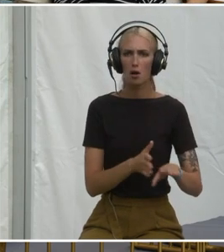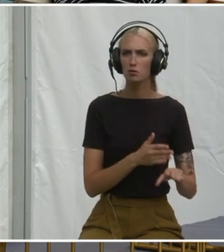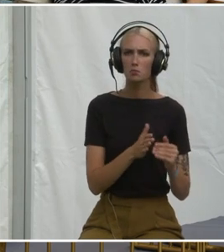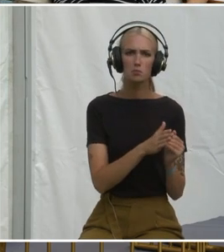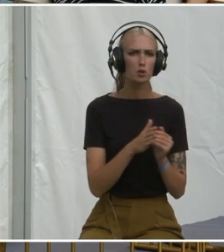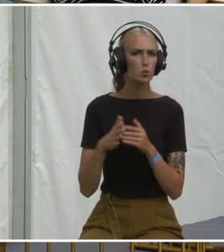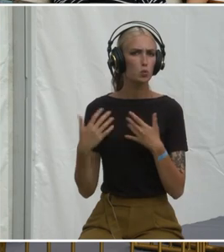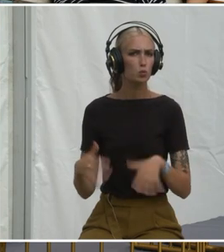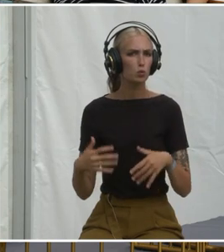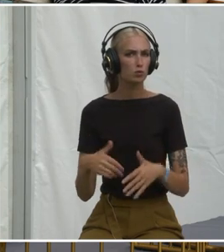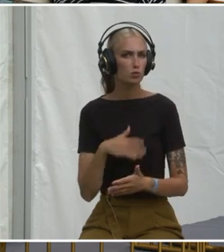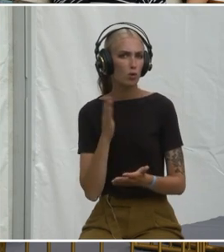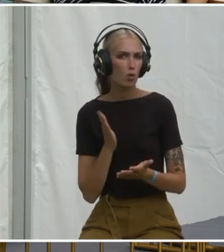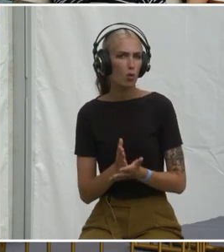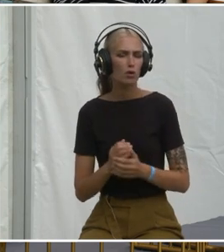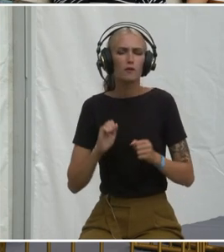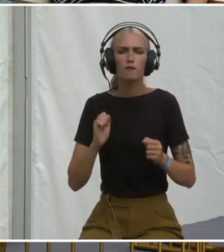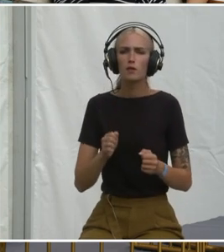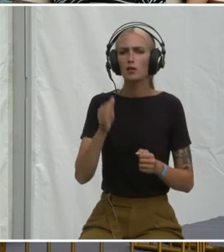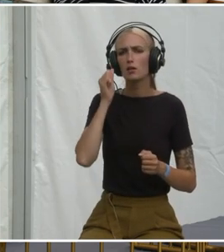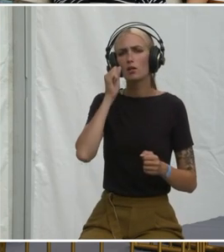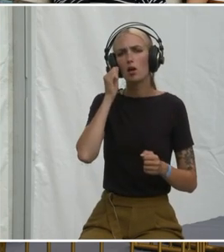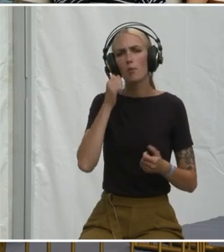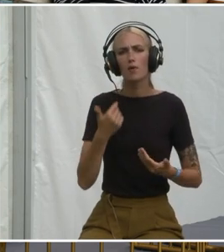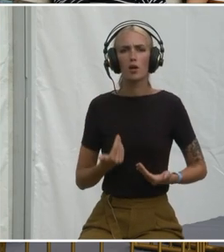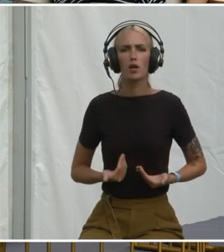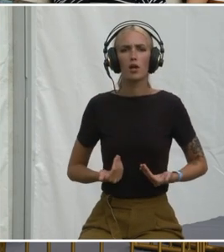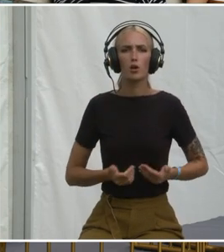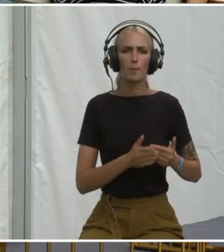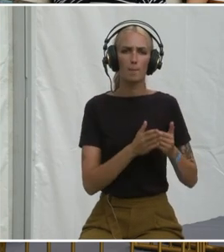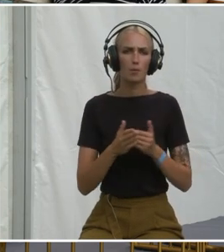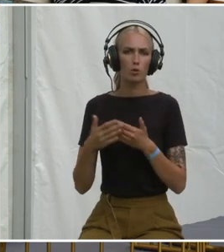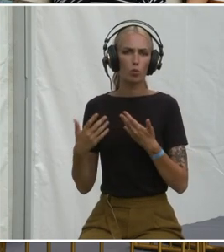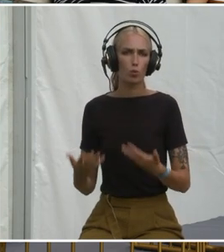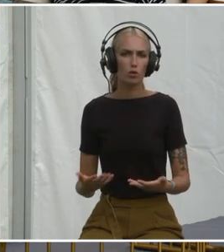how it affects your everyday life? Okay, thank you, Tiit.